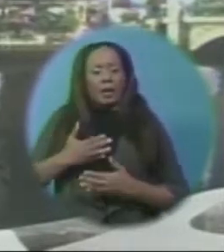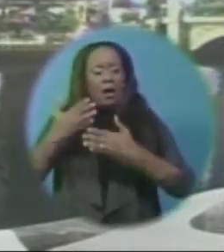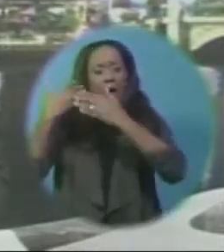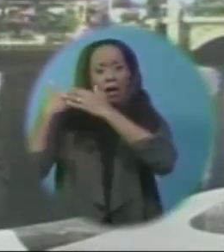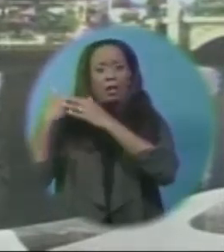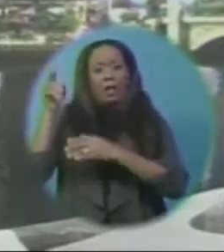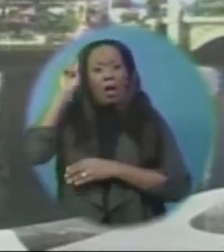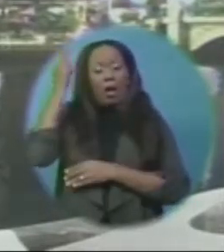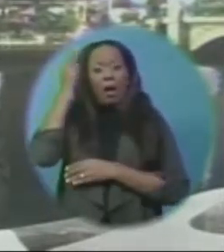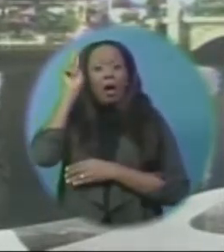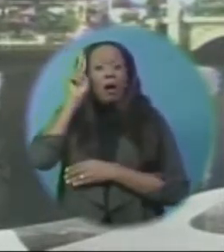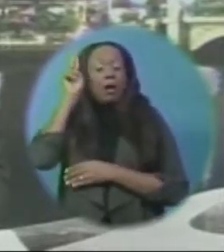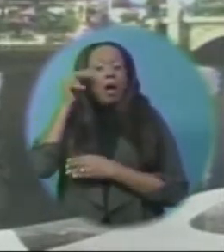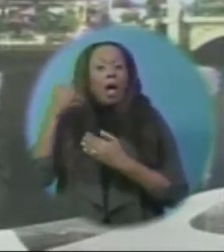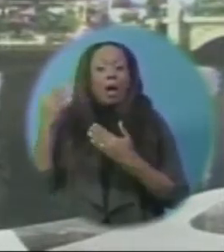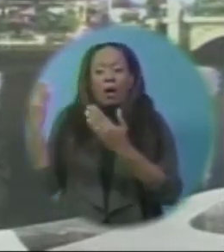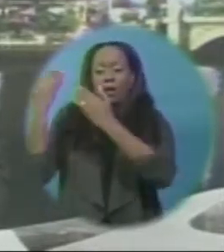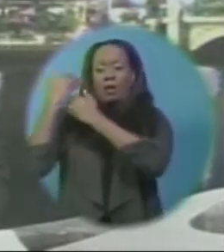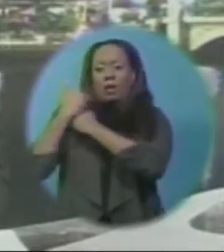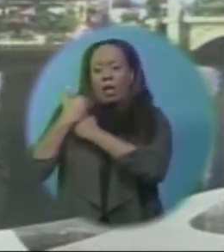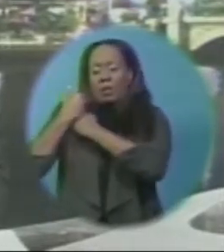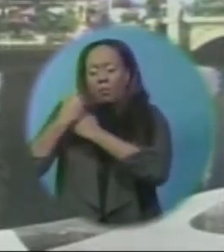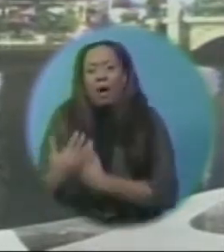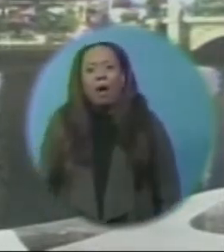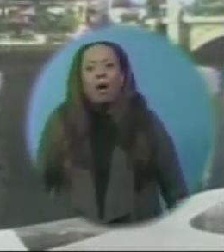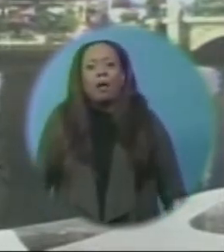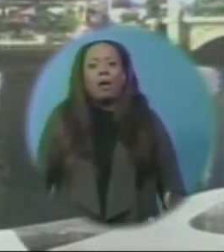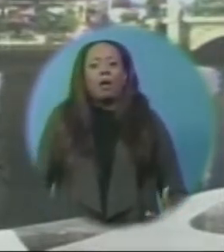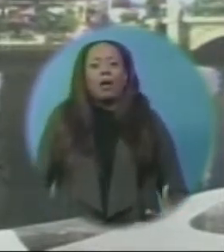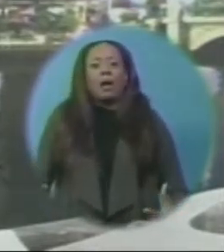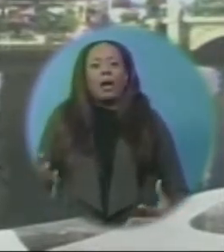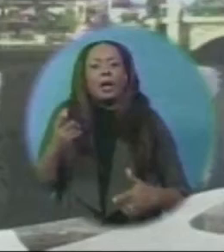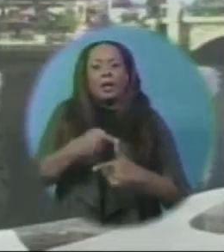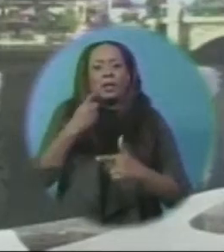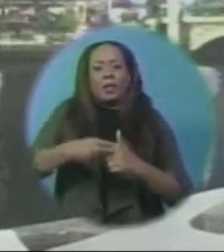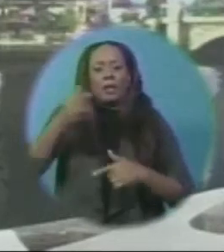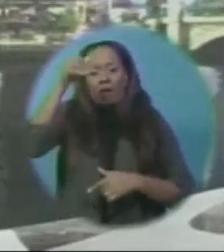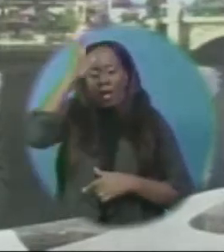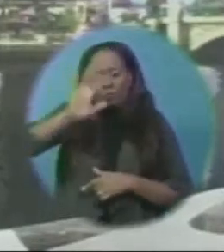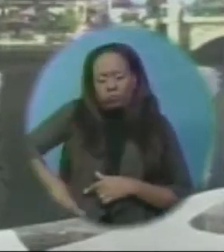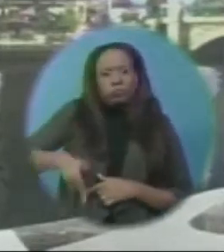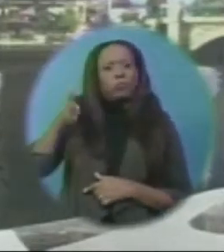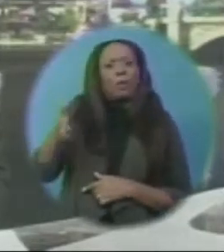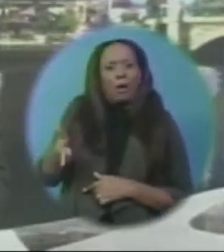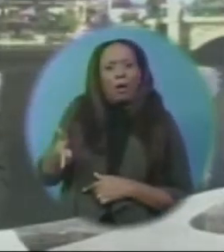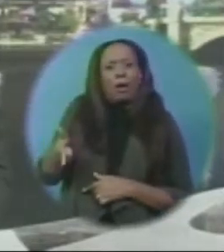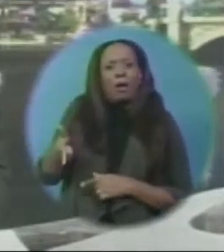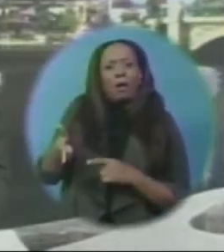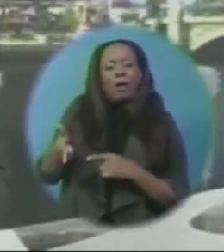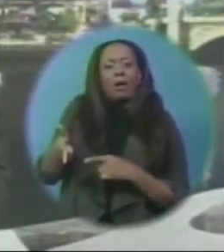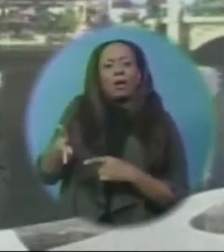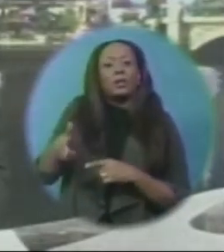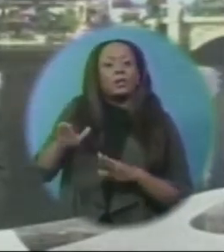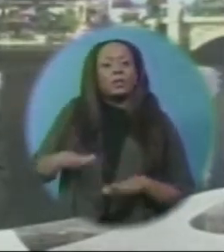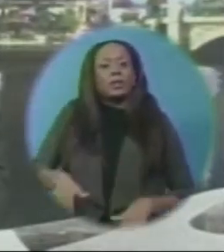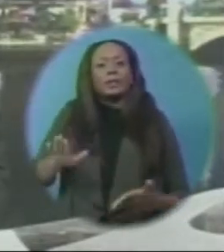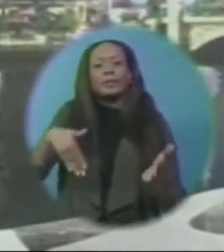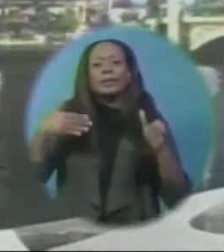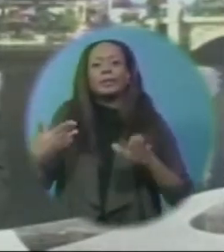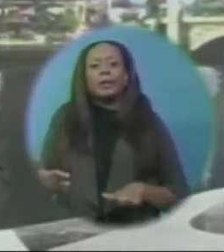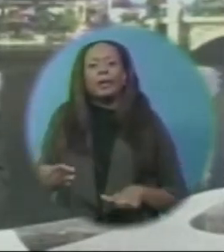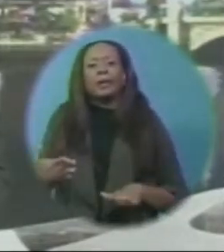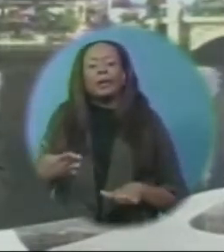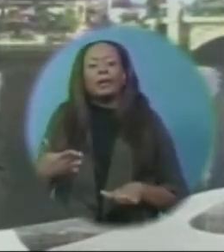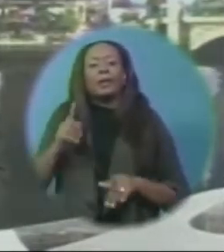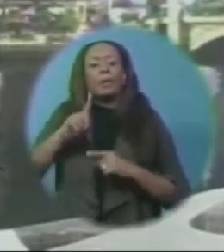the arms of her uncle during a dispute in which her father pulled his gun and fired a shot. The child is reported to have